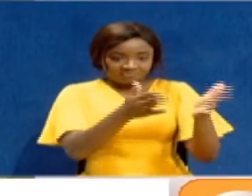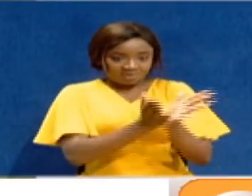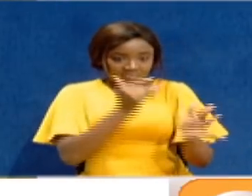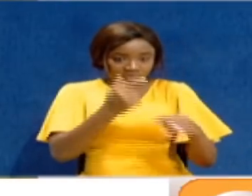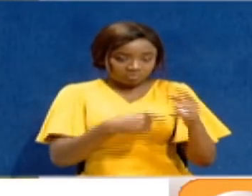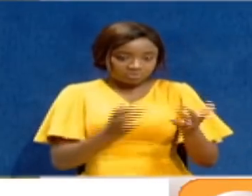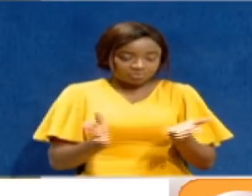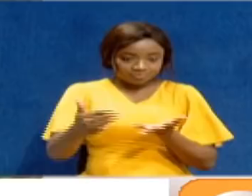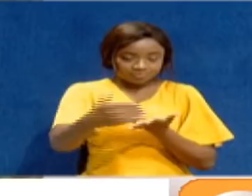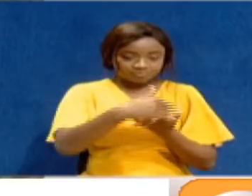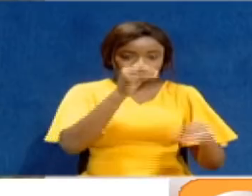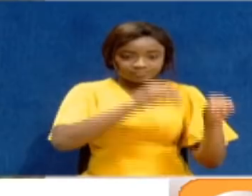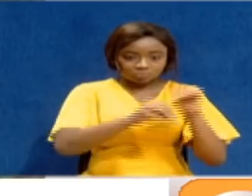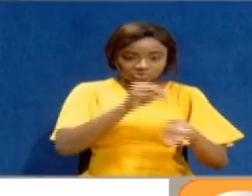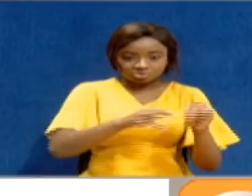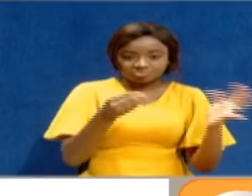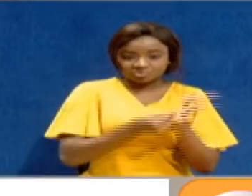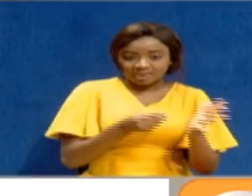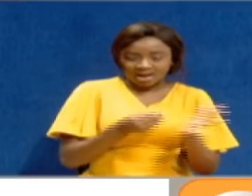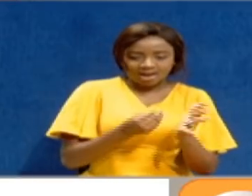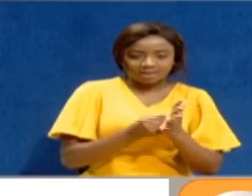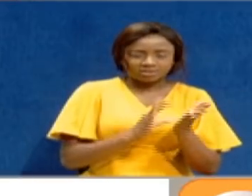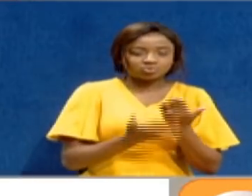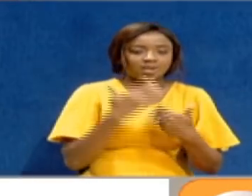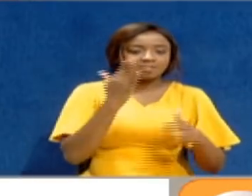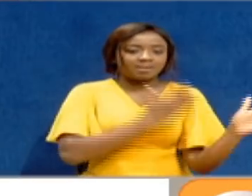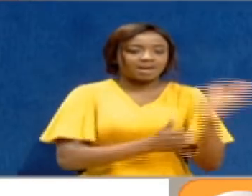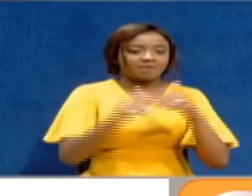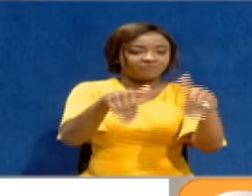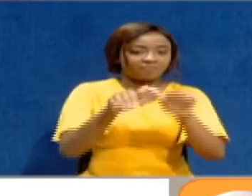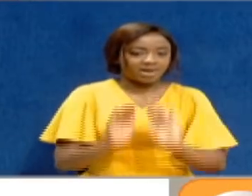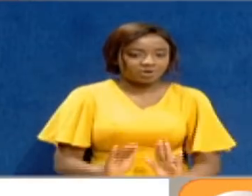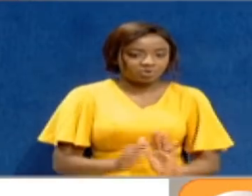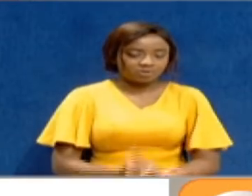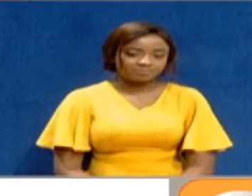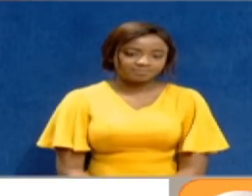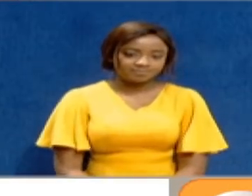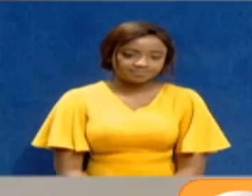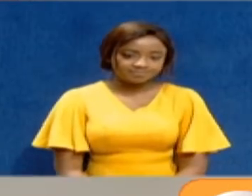for the funeral, with a post-mortem examination expected to be conducted on Wednesday.